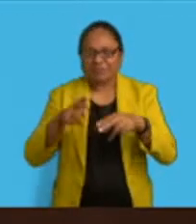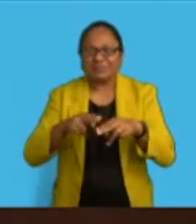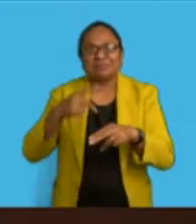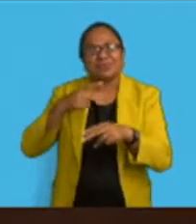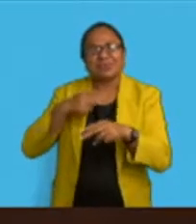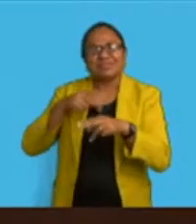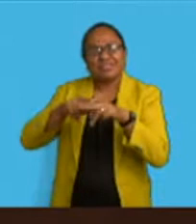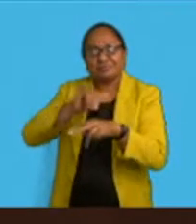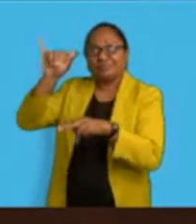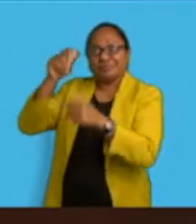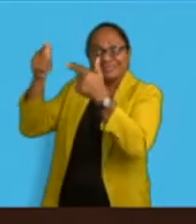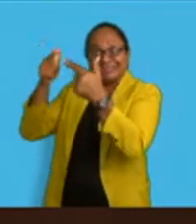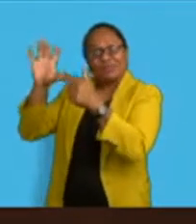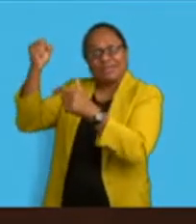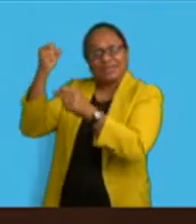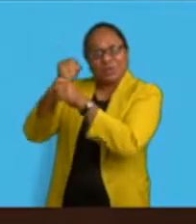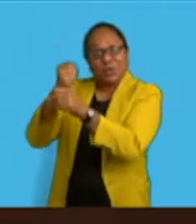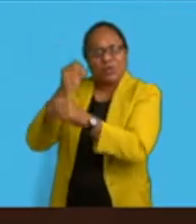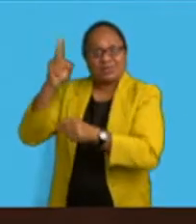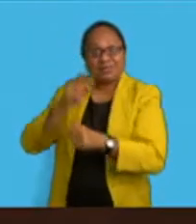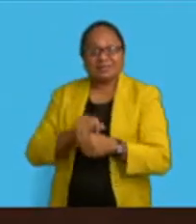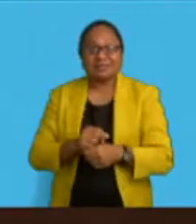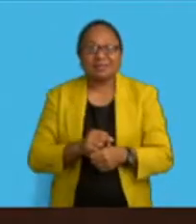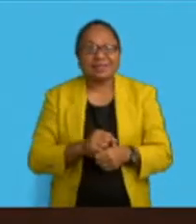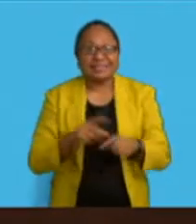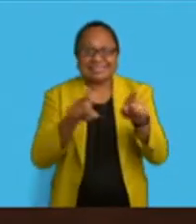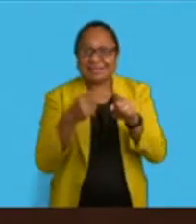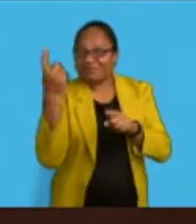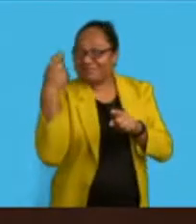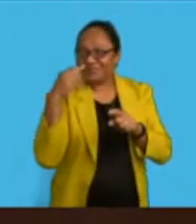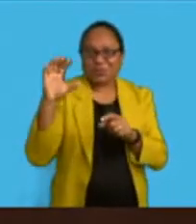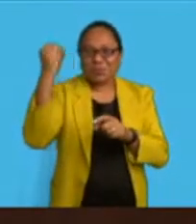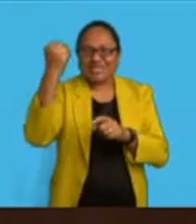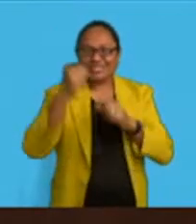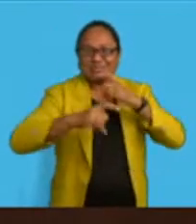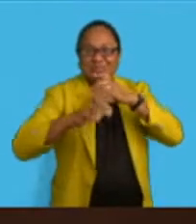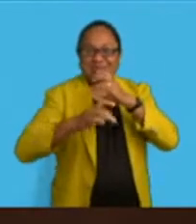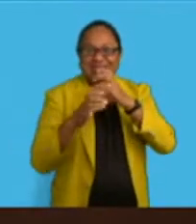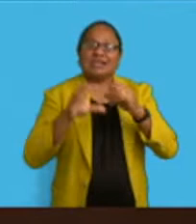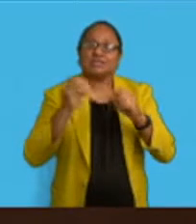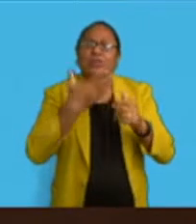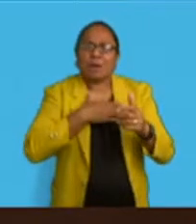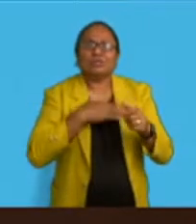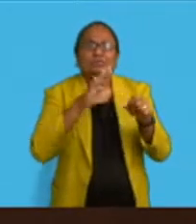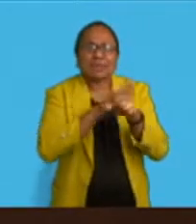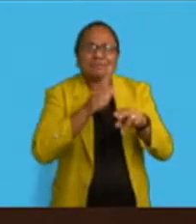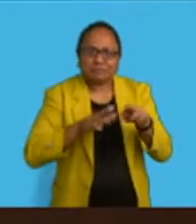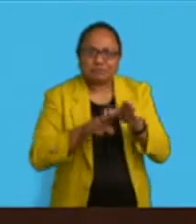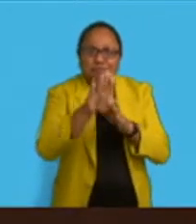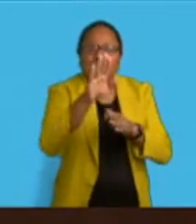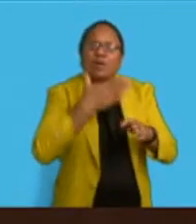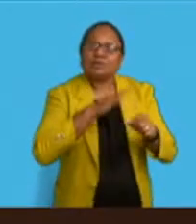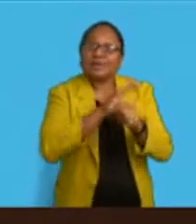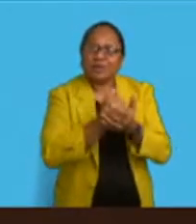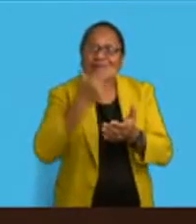And I would actually add too, especially our win over Scotland last weekend. We want to build on our successes and make sure that the name